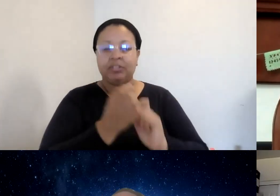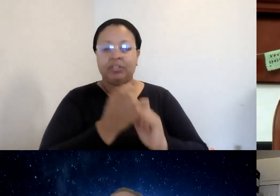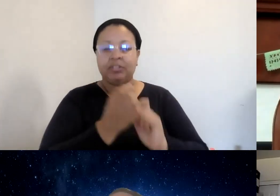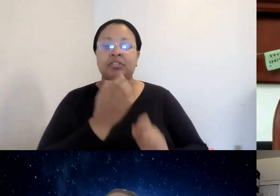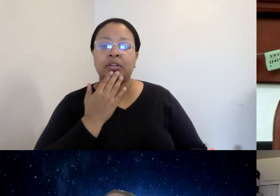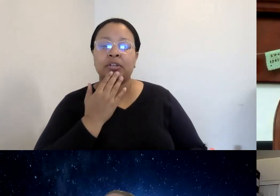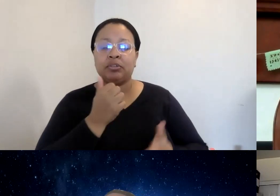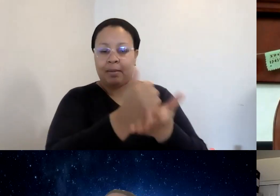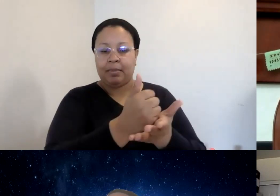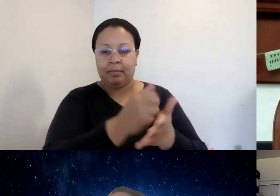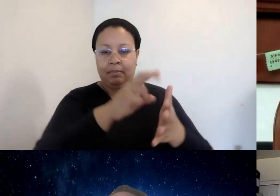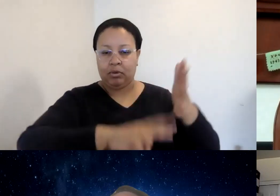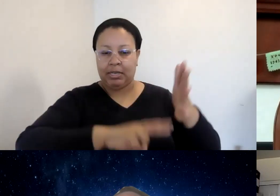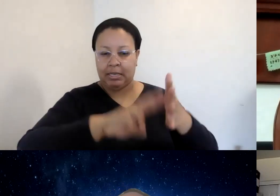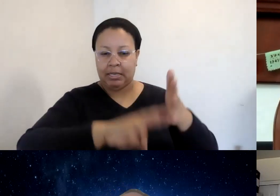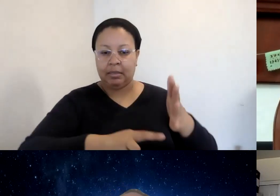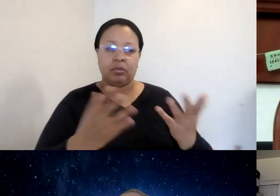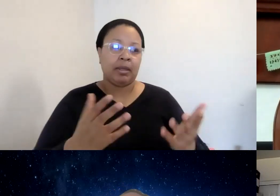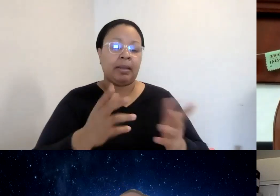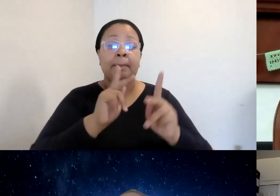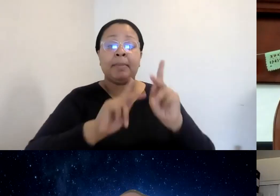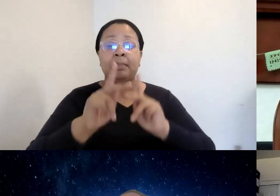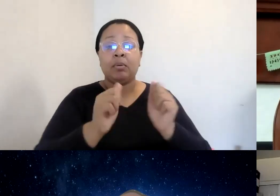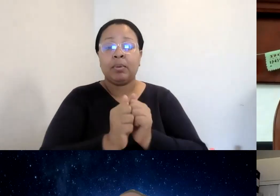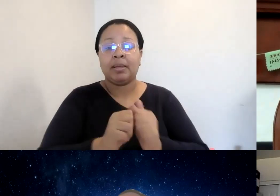for people with dyslexia and